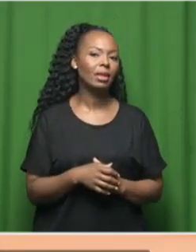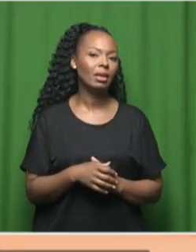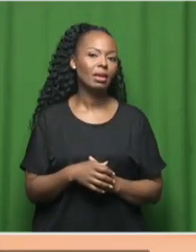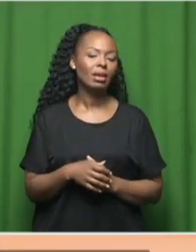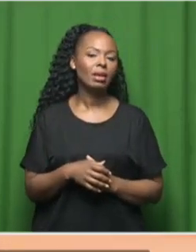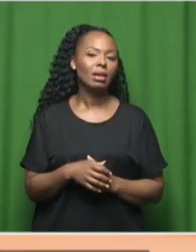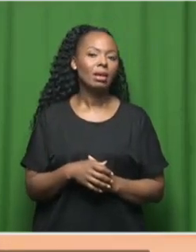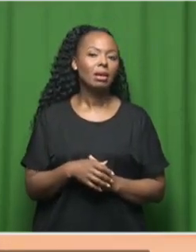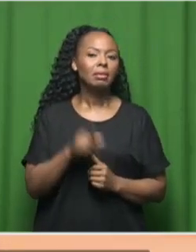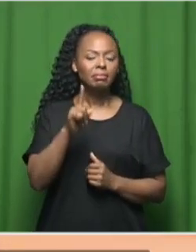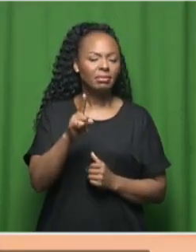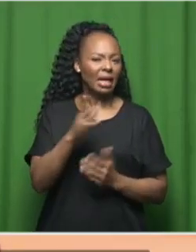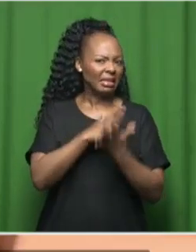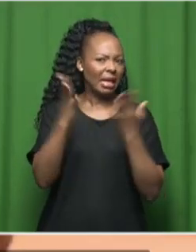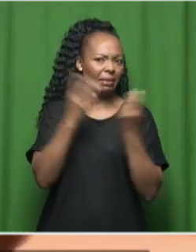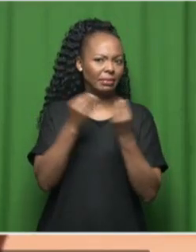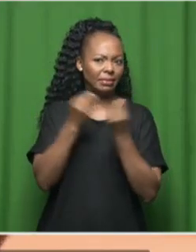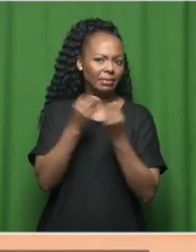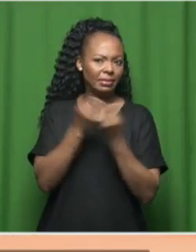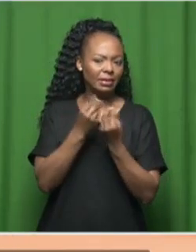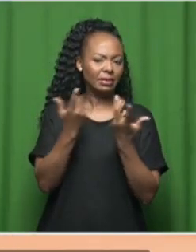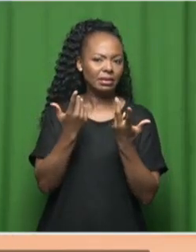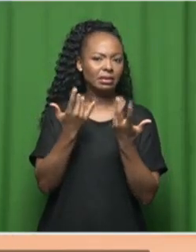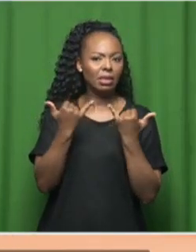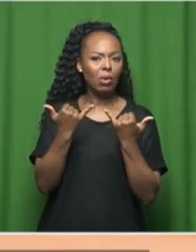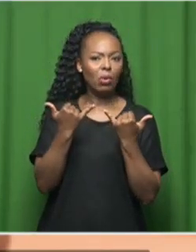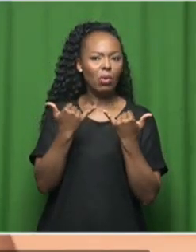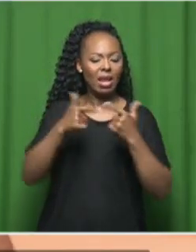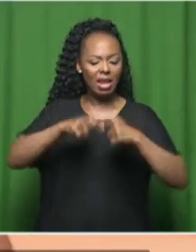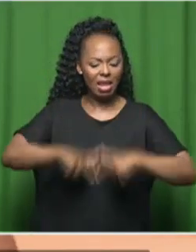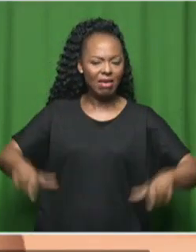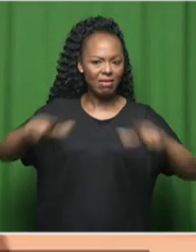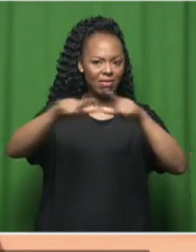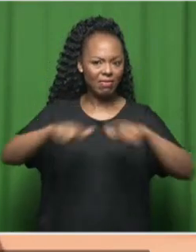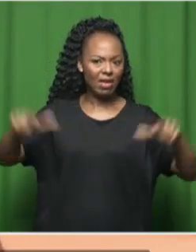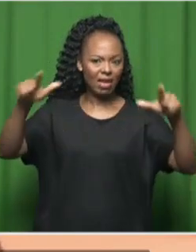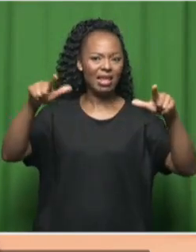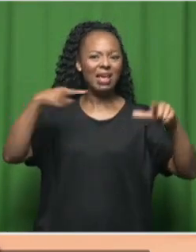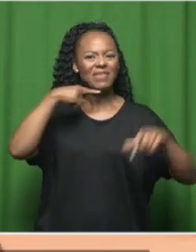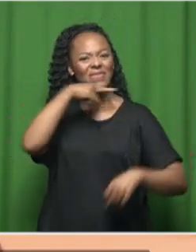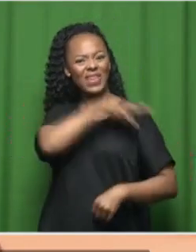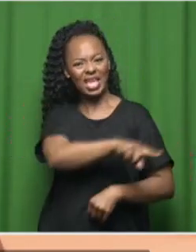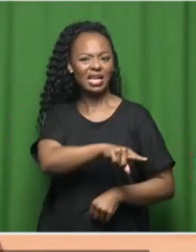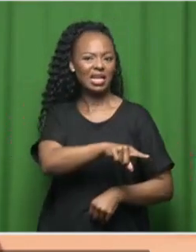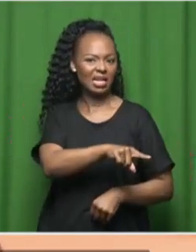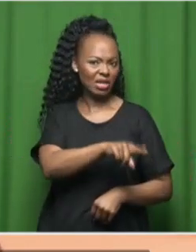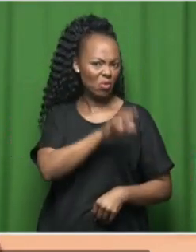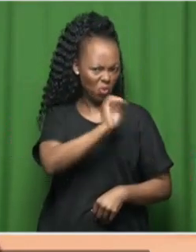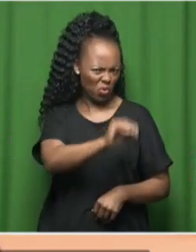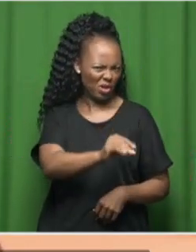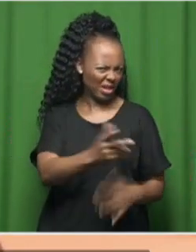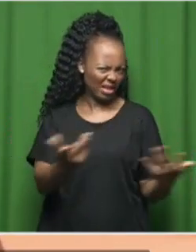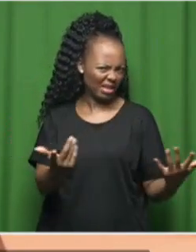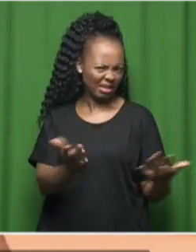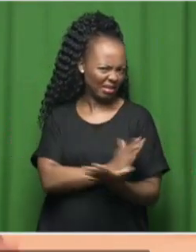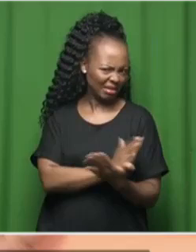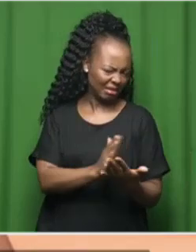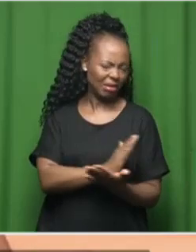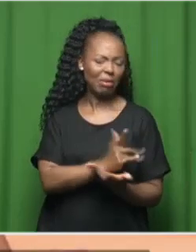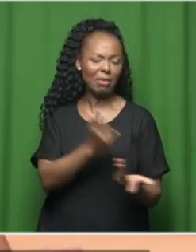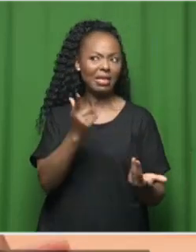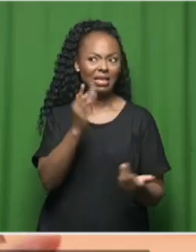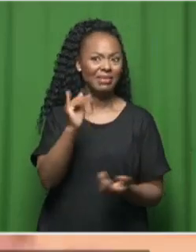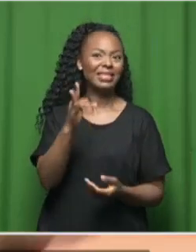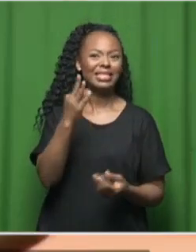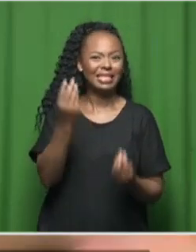there something called the different levels of fakeness? I know it may sound like it doesn't make sense because once something is fake, it's